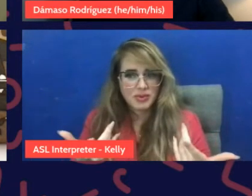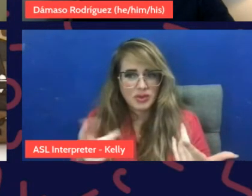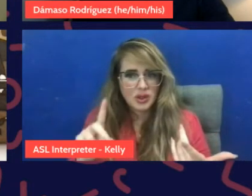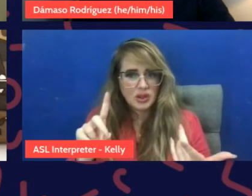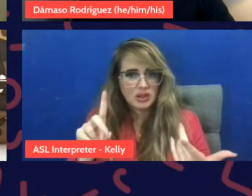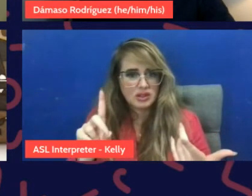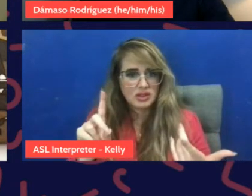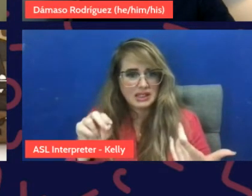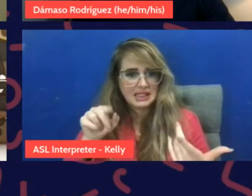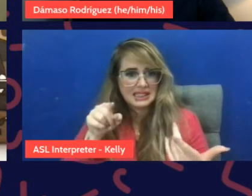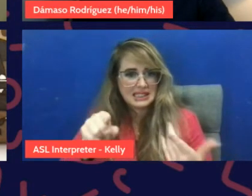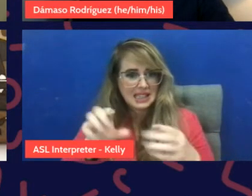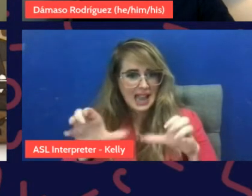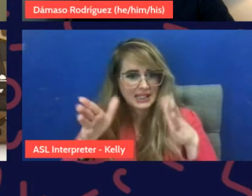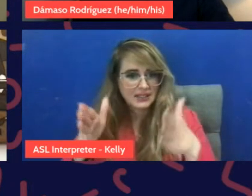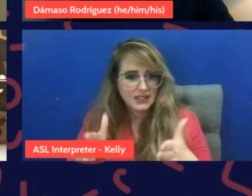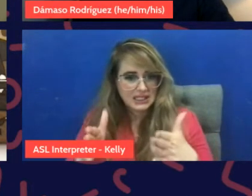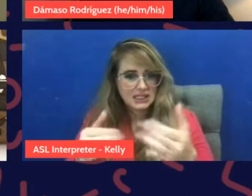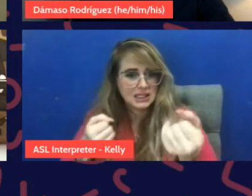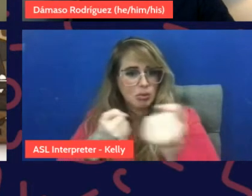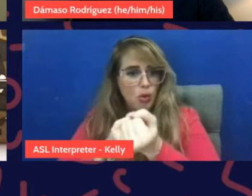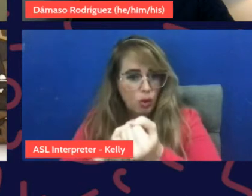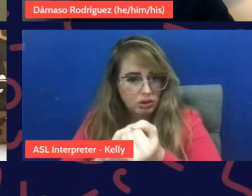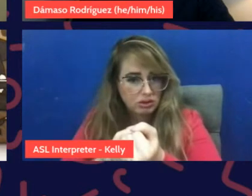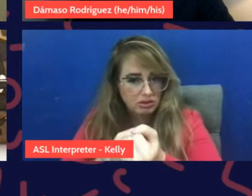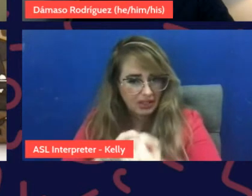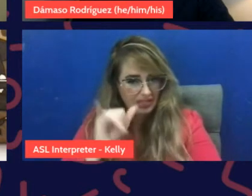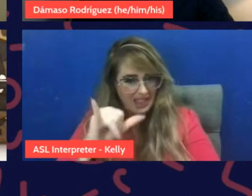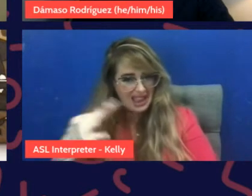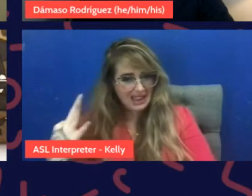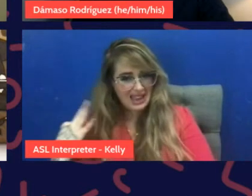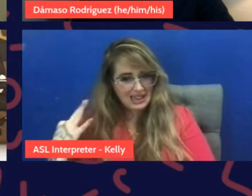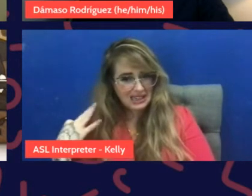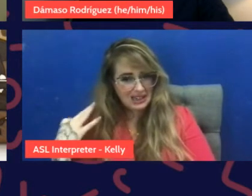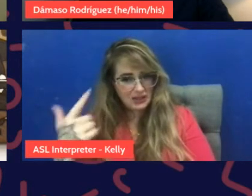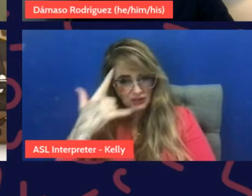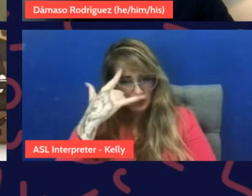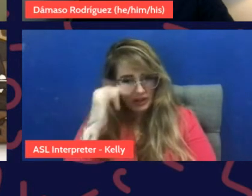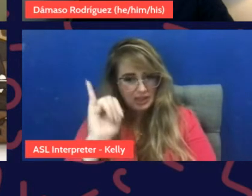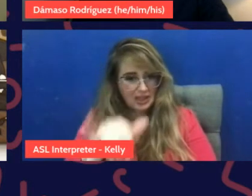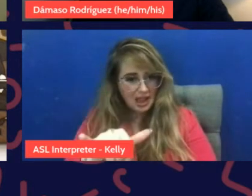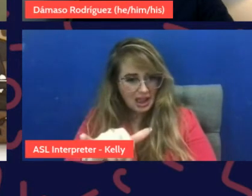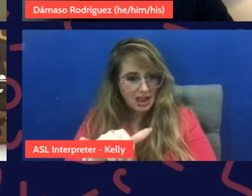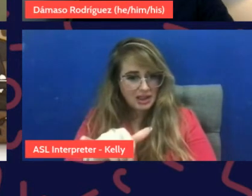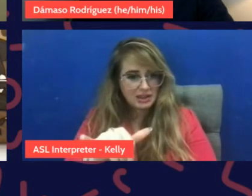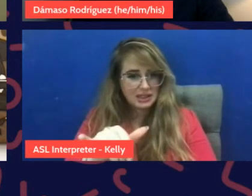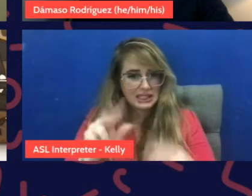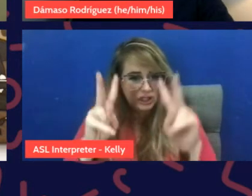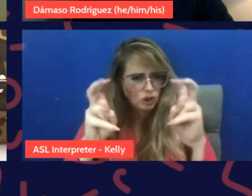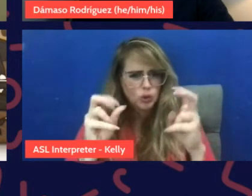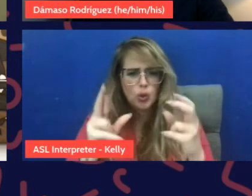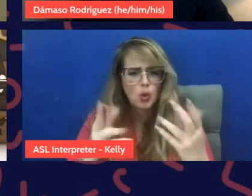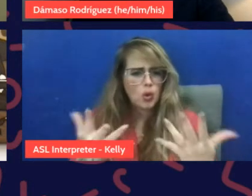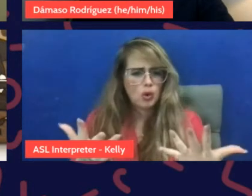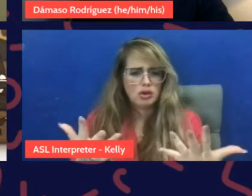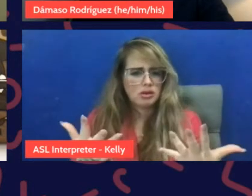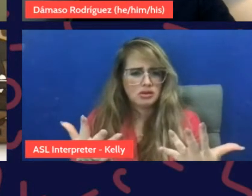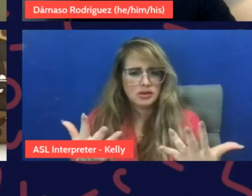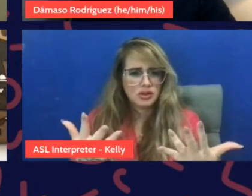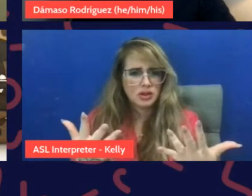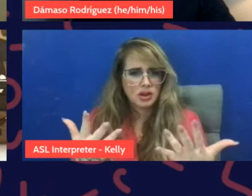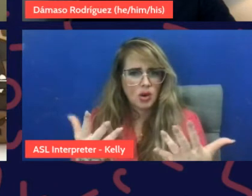does this activist support that candidate for that issue, or does the